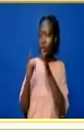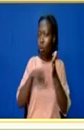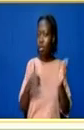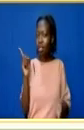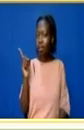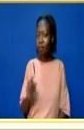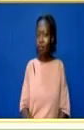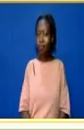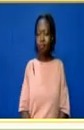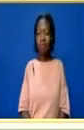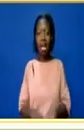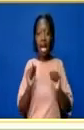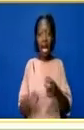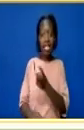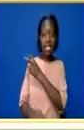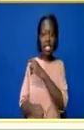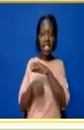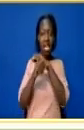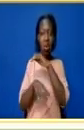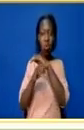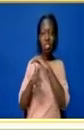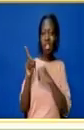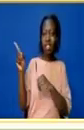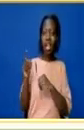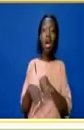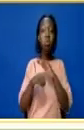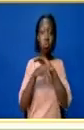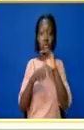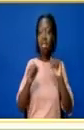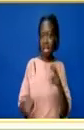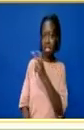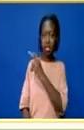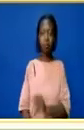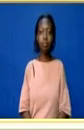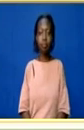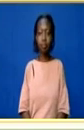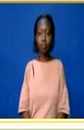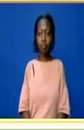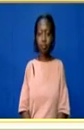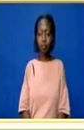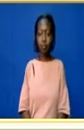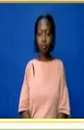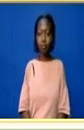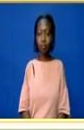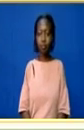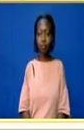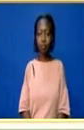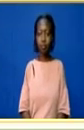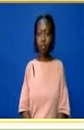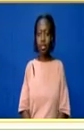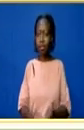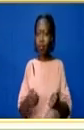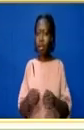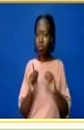The tree is green. I can see the roots. You can see the roots. I can see the roots of the tree. Okay. Yeah. And in real sense, are you supposed to see roots of a